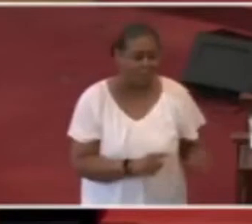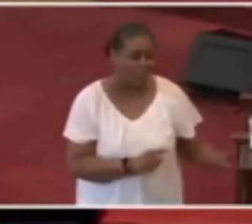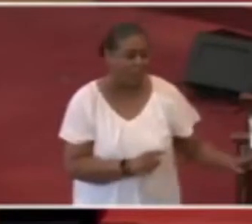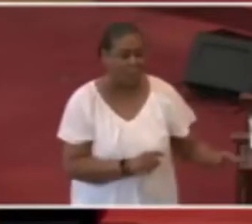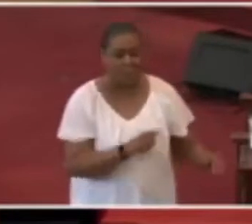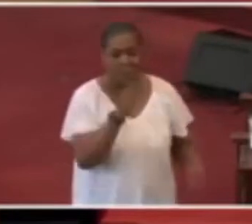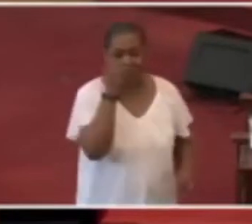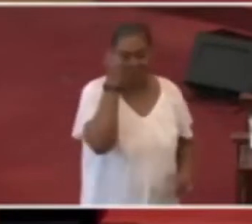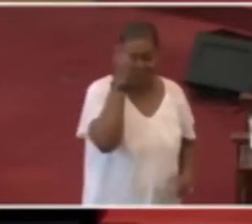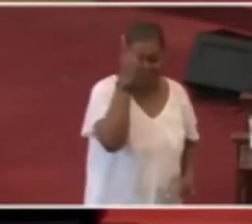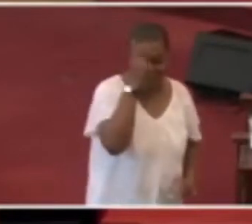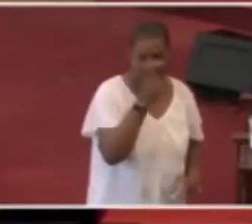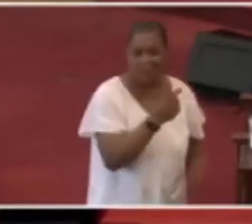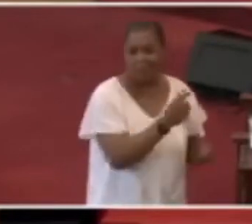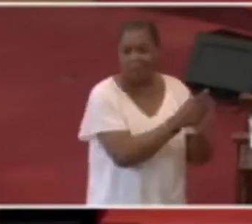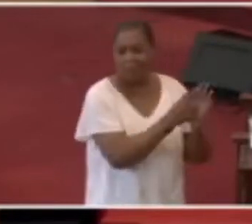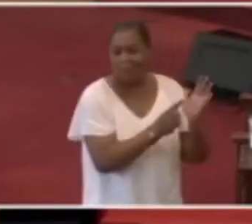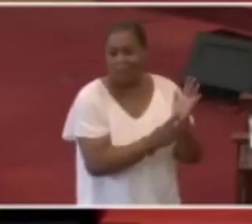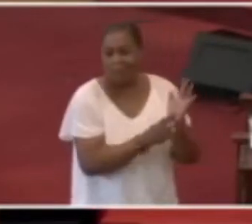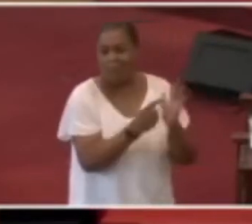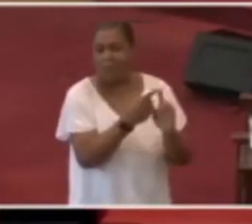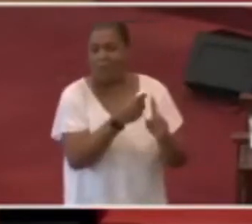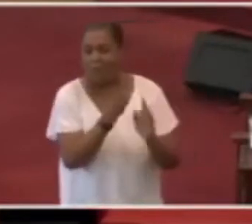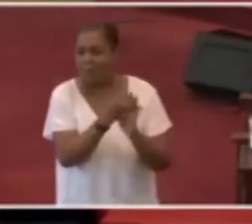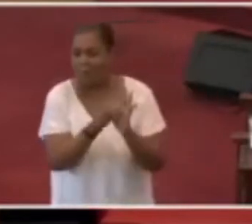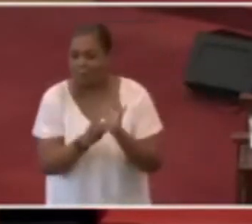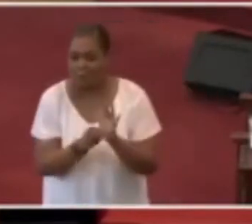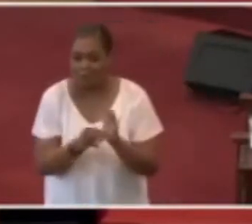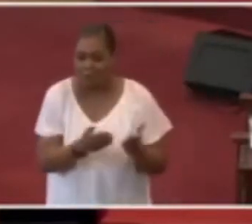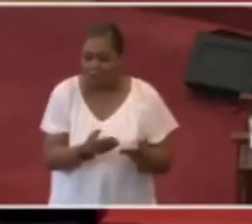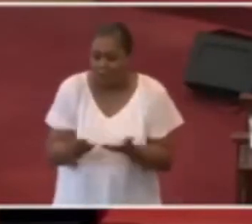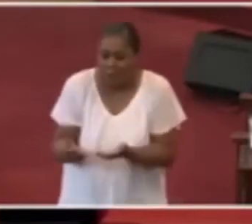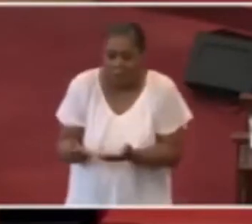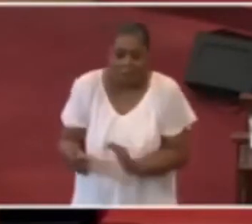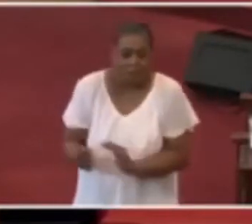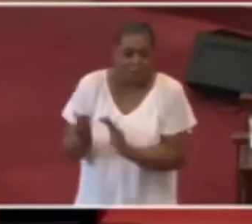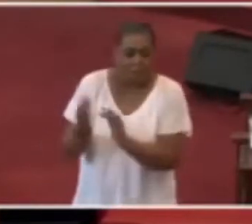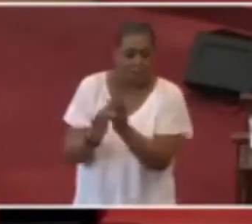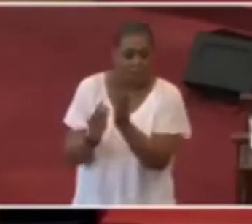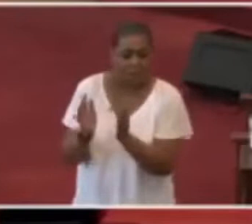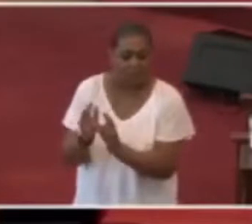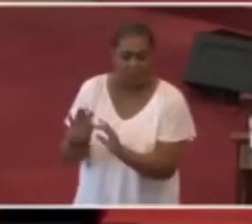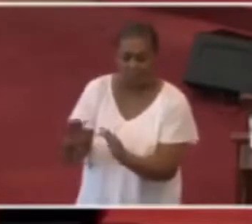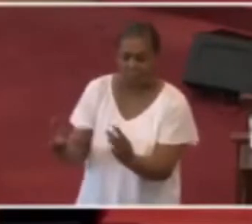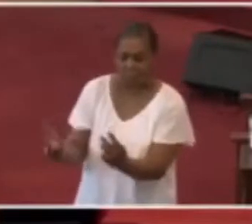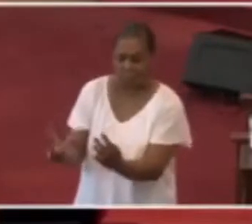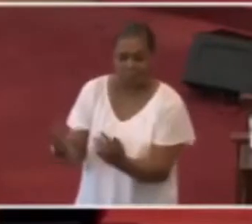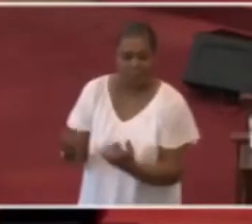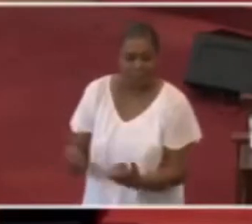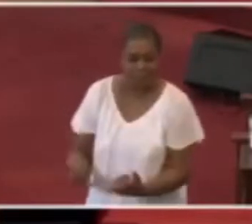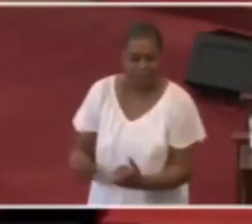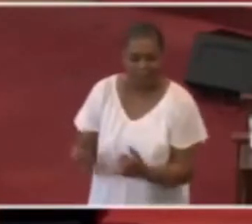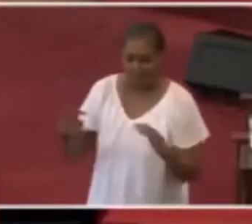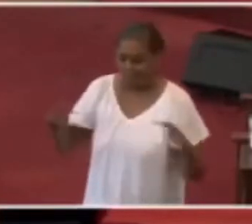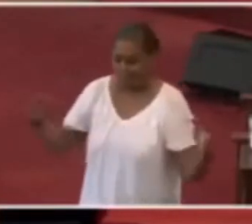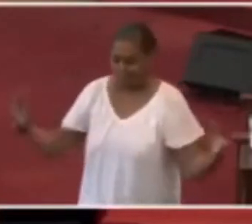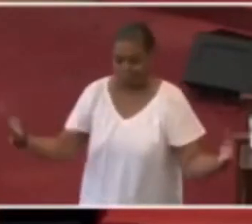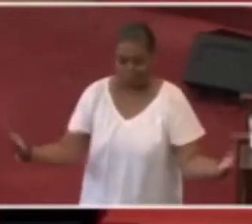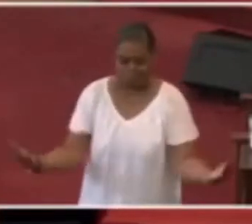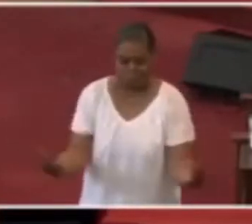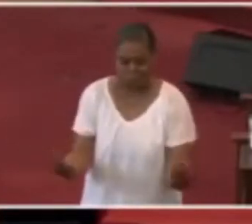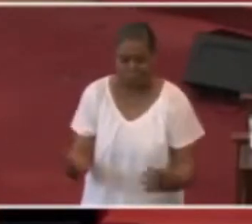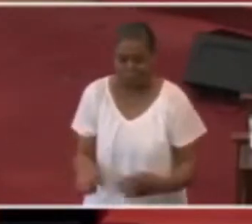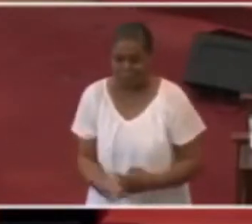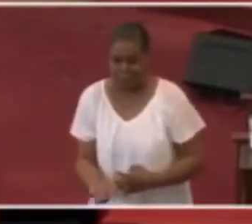the law of Moses. They place her right in front of Jesus. They close ranks around her, which means now they are circling both